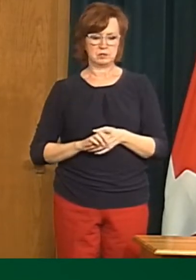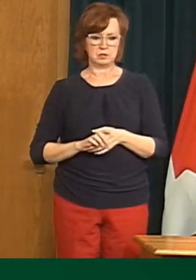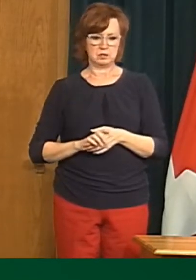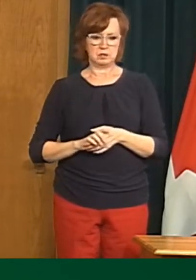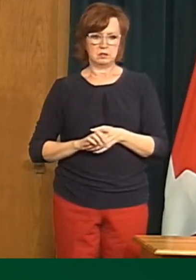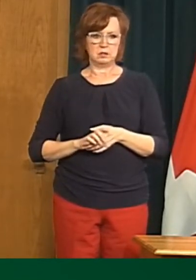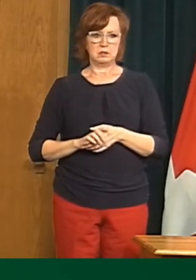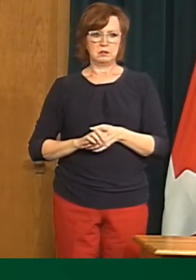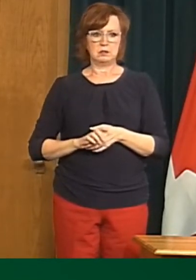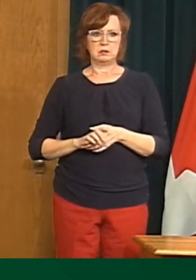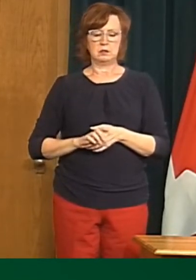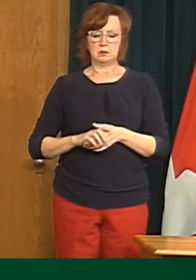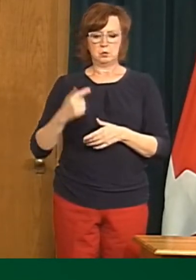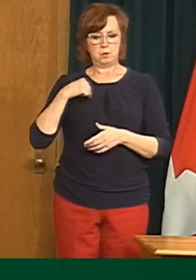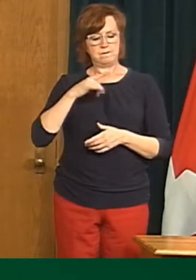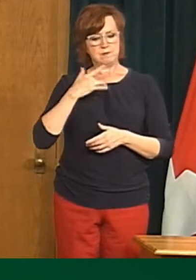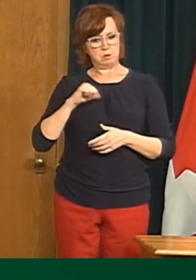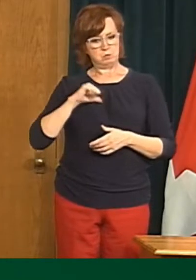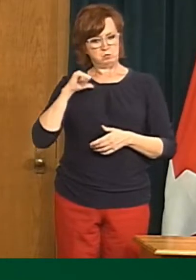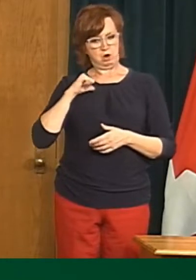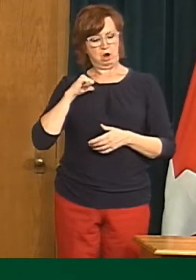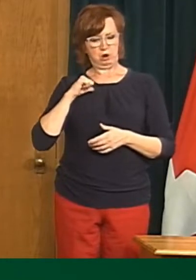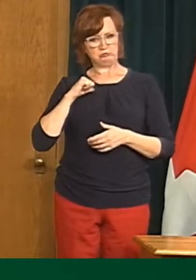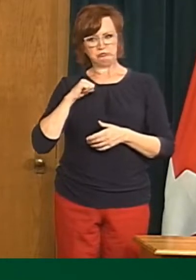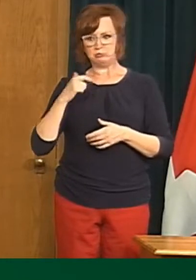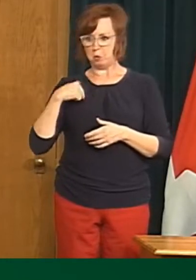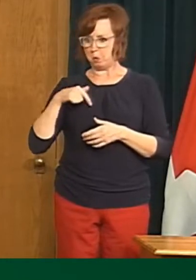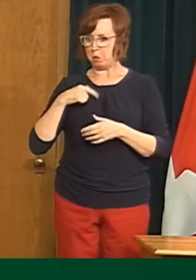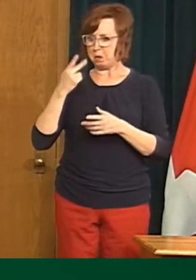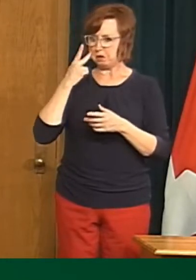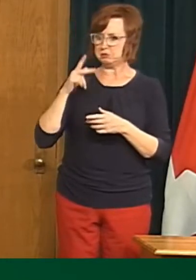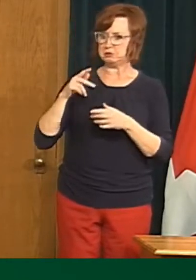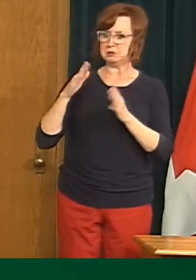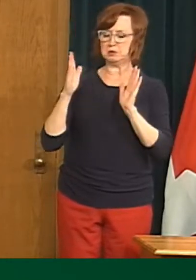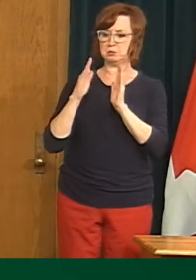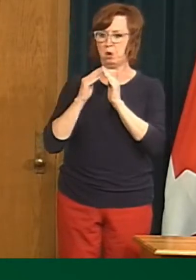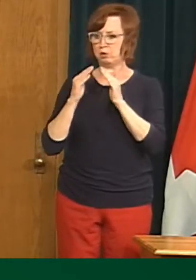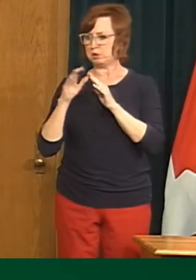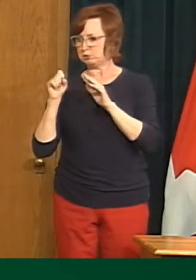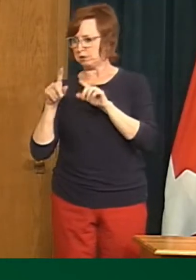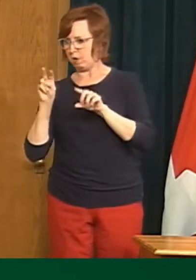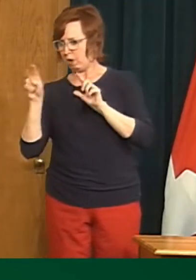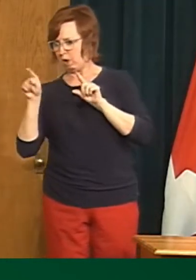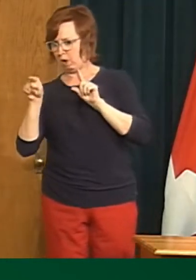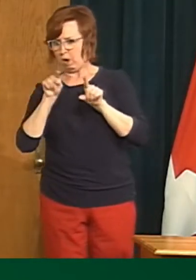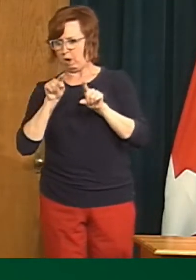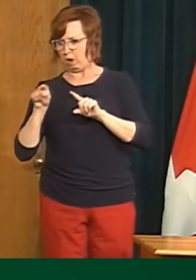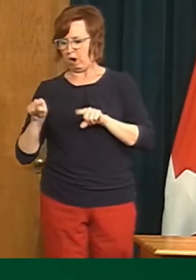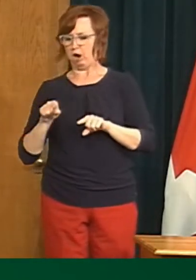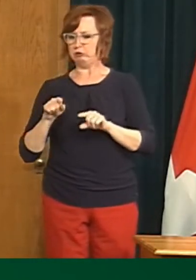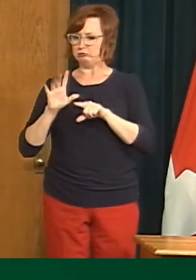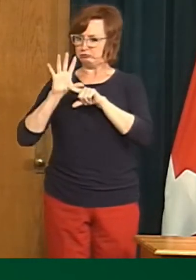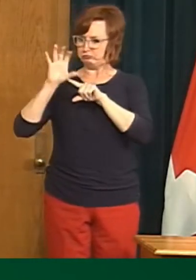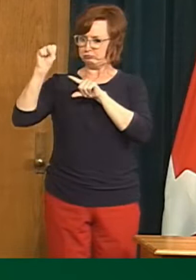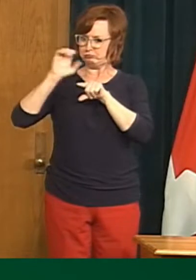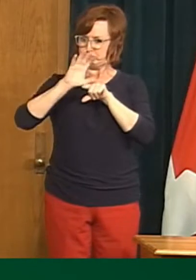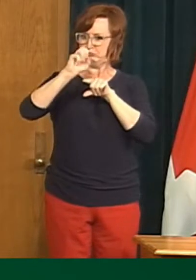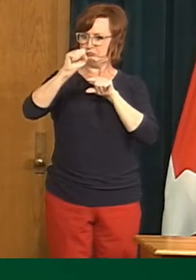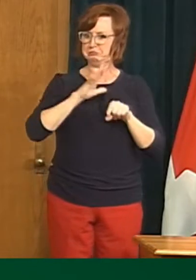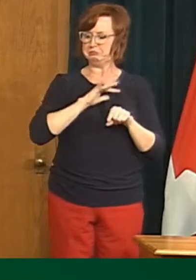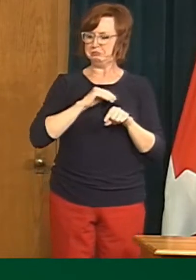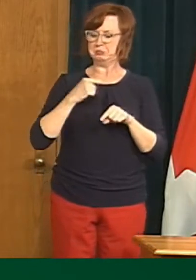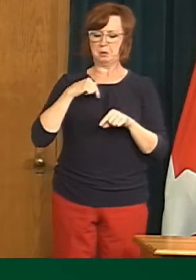communities. It's a record that we're proud of, and it's a record that we are going to continue with in as long as we have the